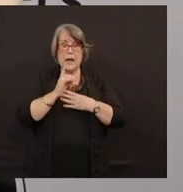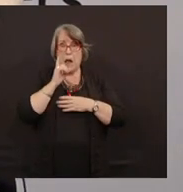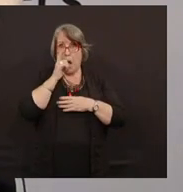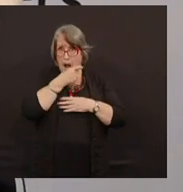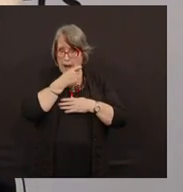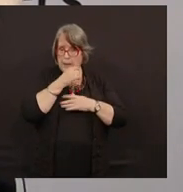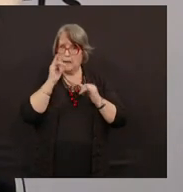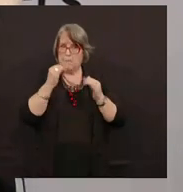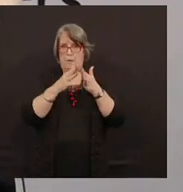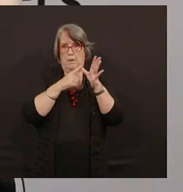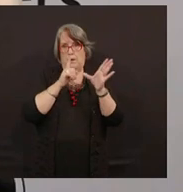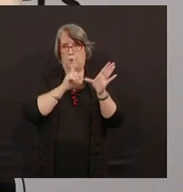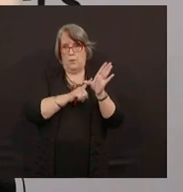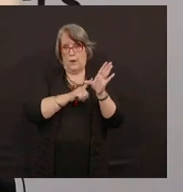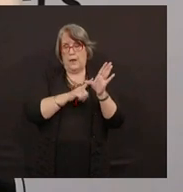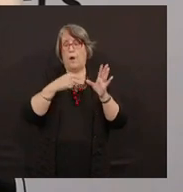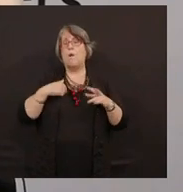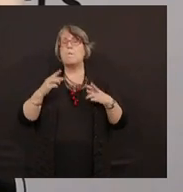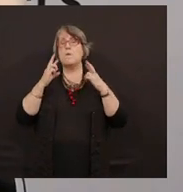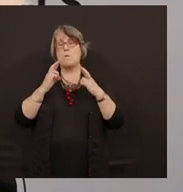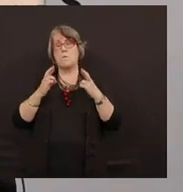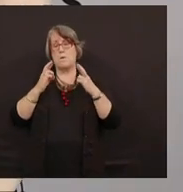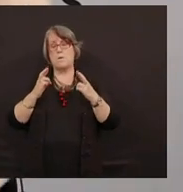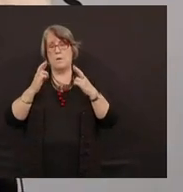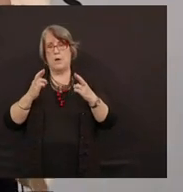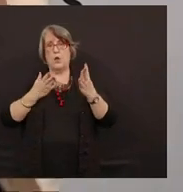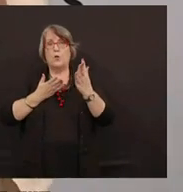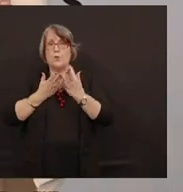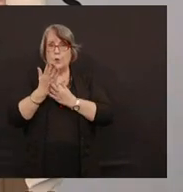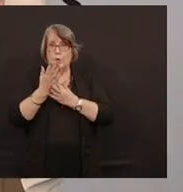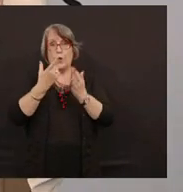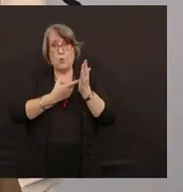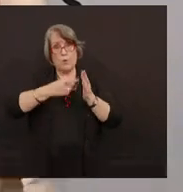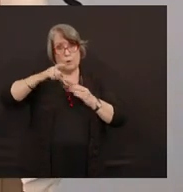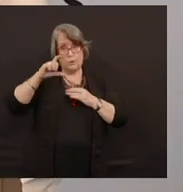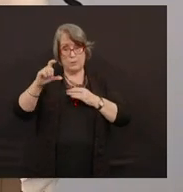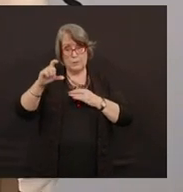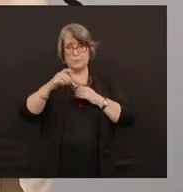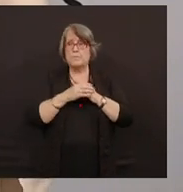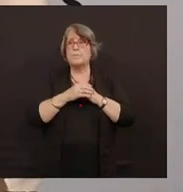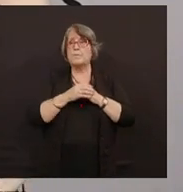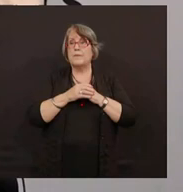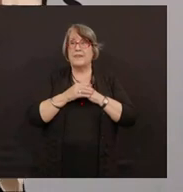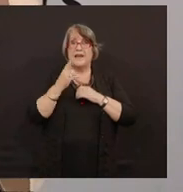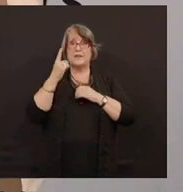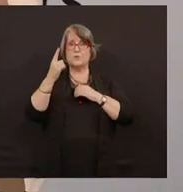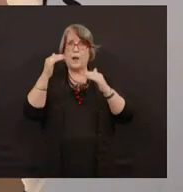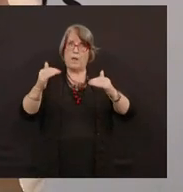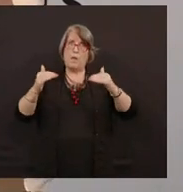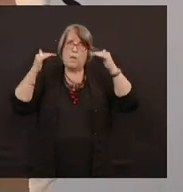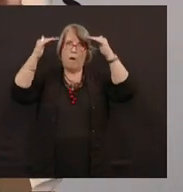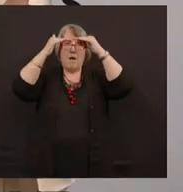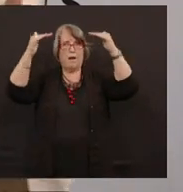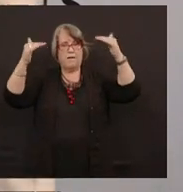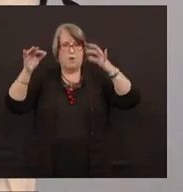cycle. So my hope is that through a Royal Commission, which is one of the highest levels